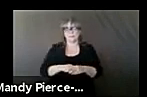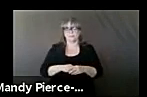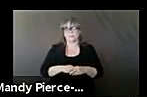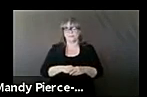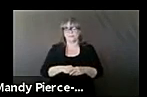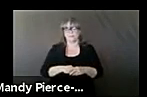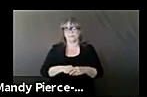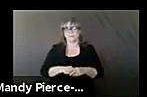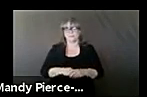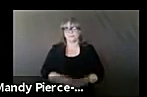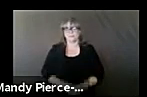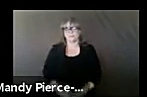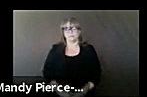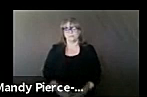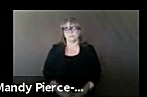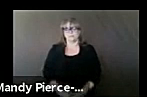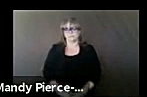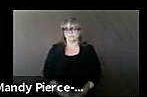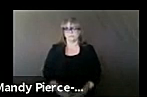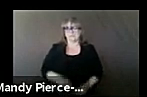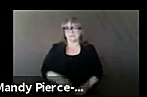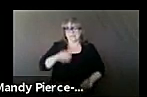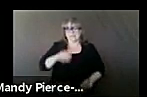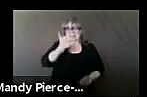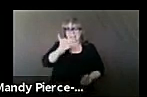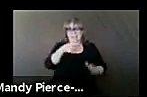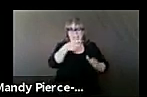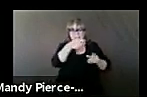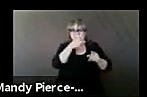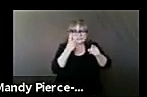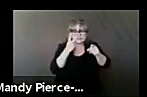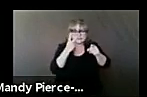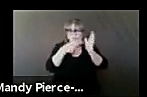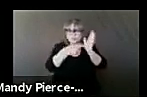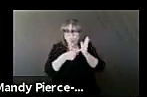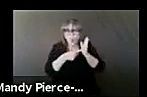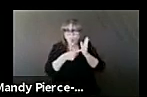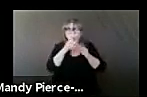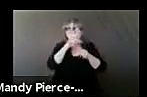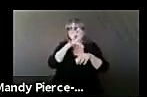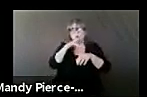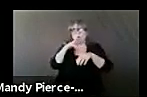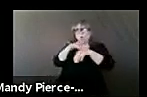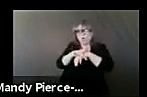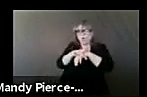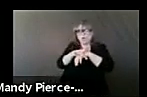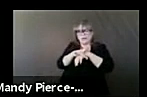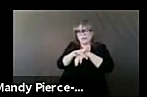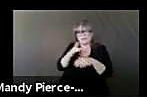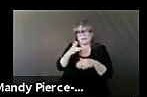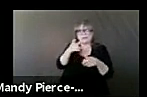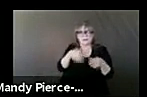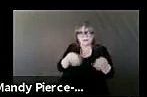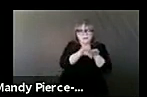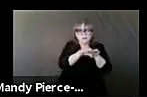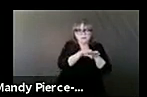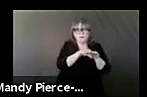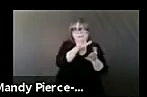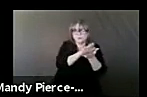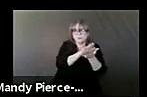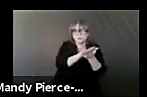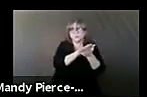This figure shows you when those earlier social distancing strategies, things like closing bars and restaurants, school closures, and cancellations of